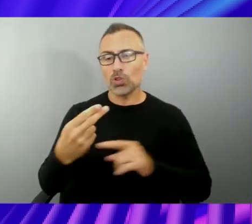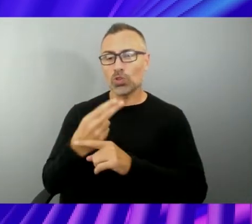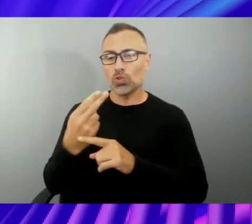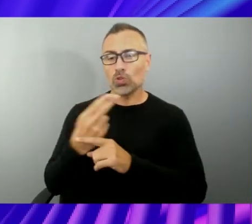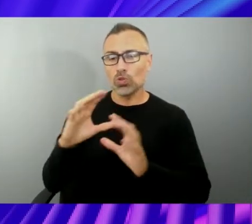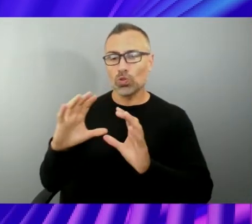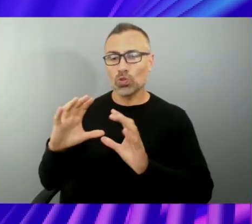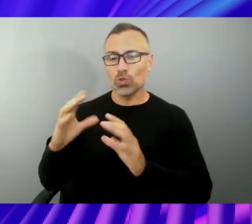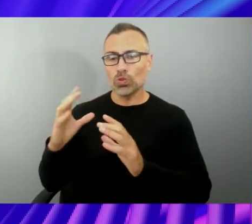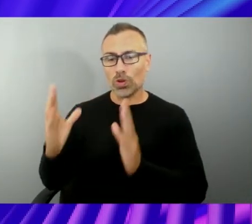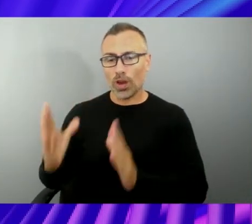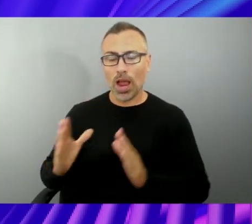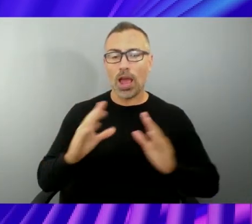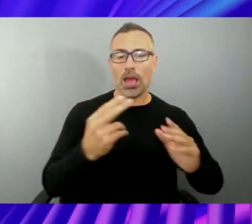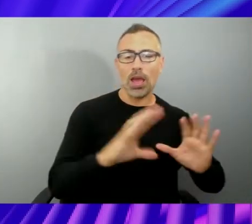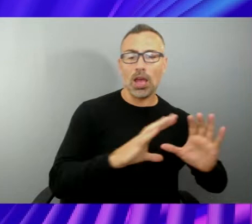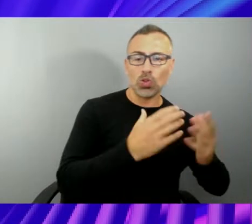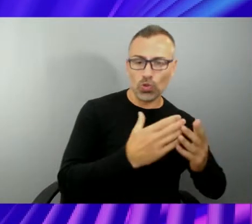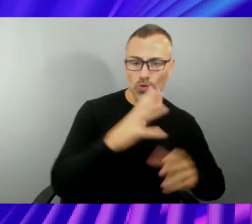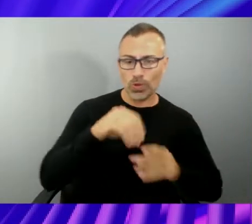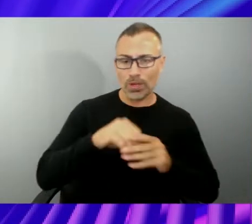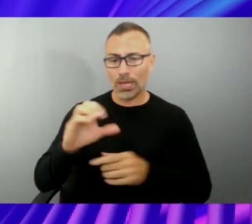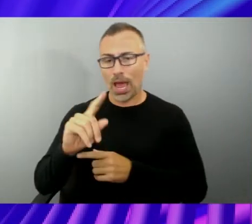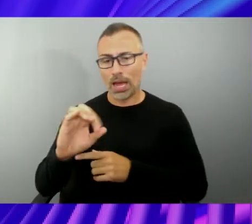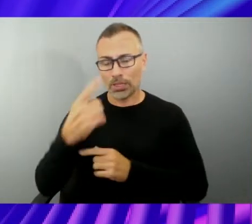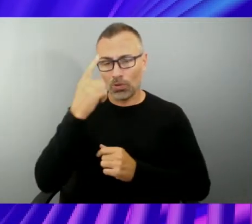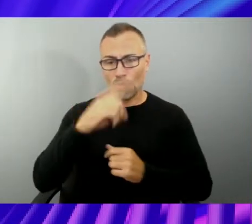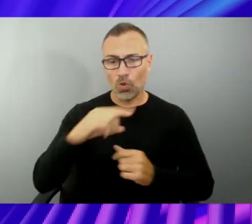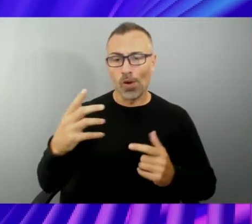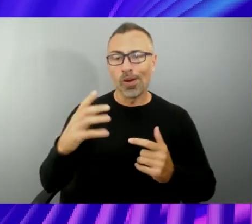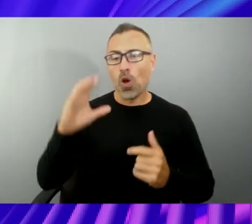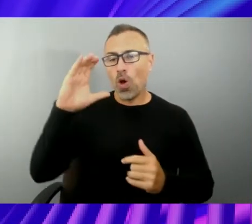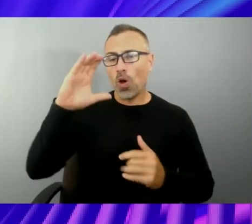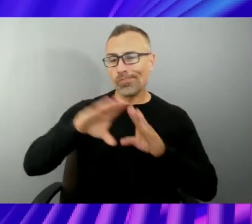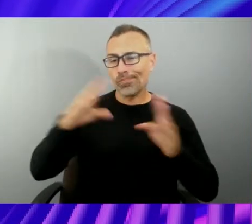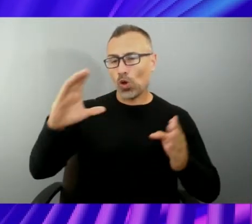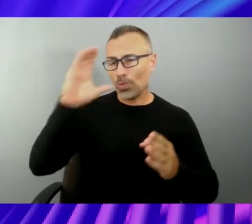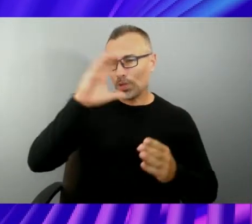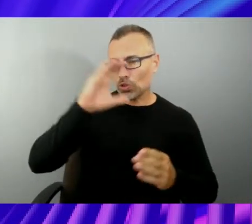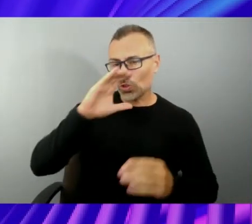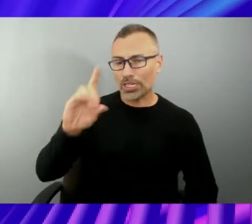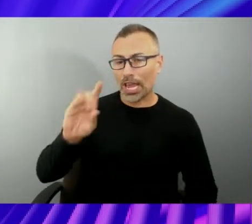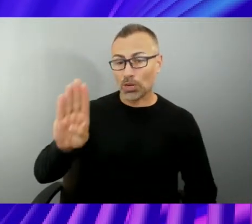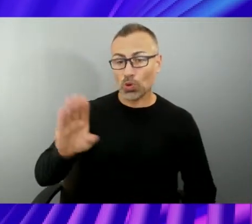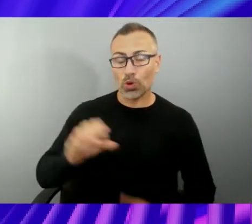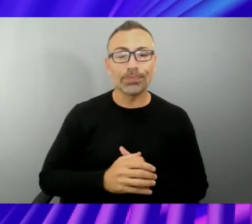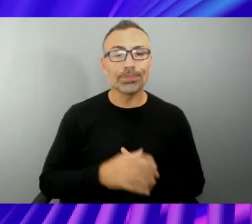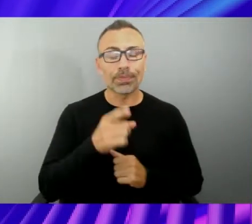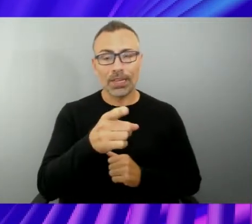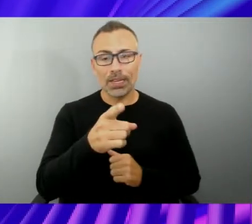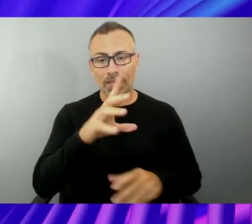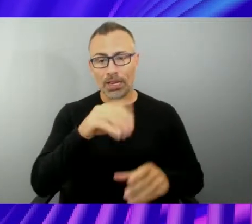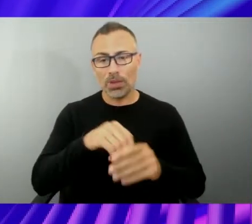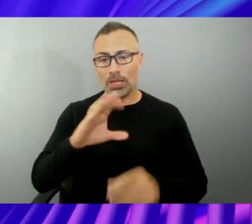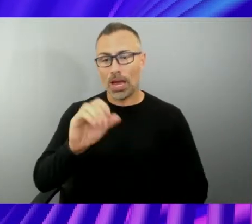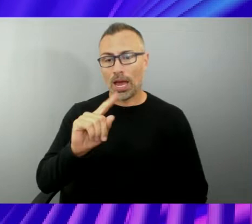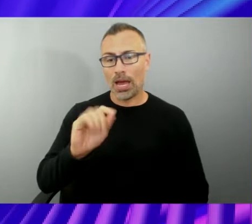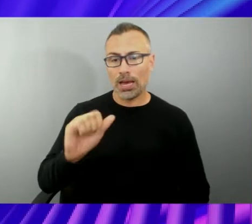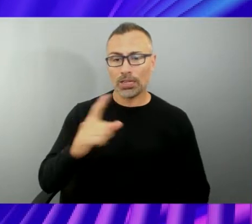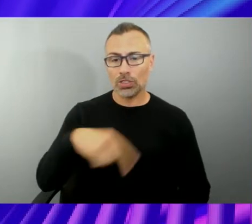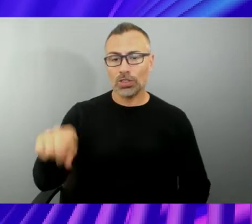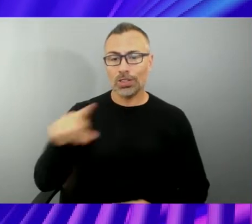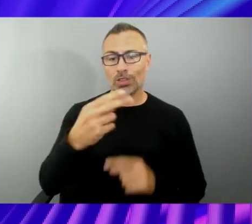authenticate against OpenSearch dashboard. Here, for Okta, the user identity is basically email.